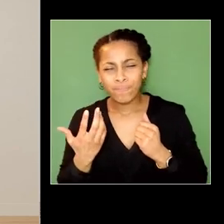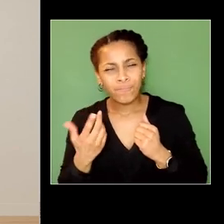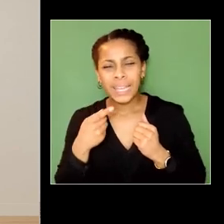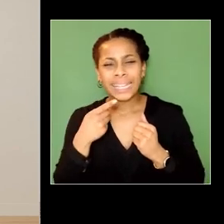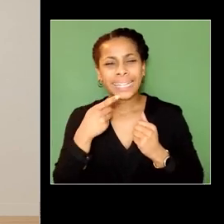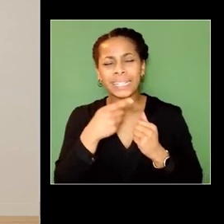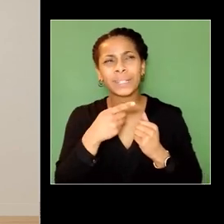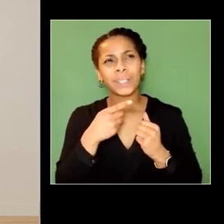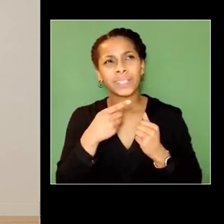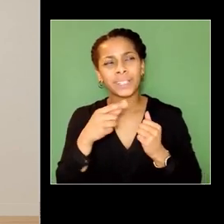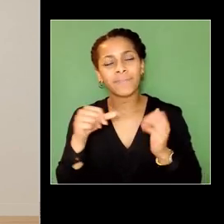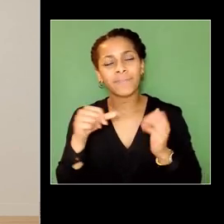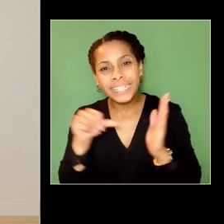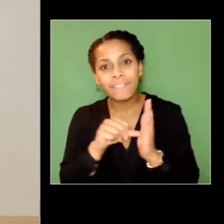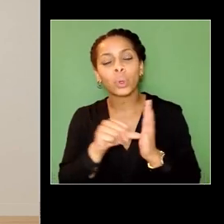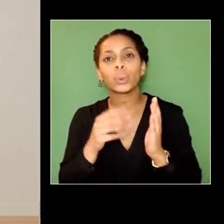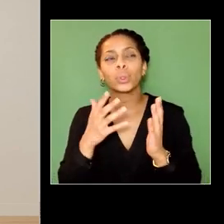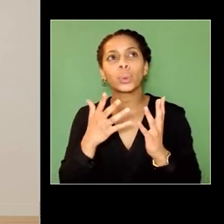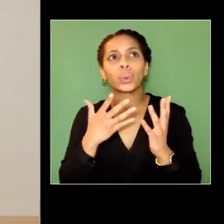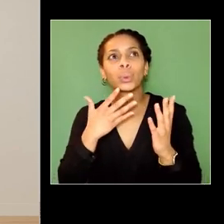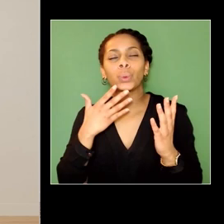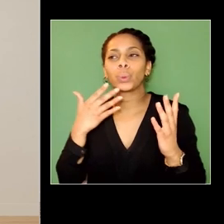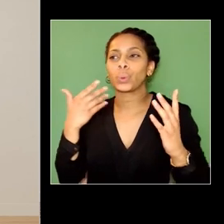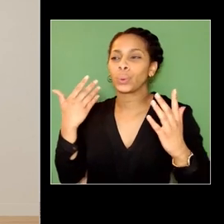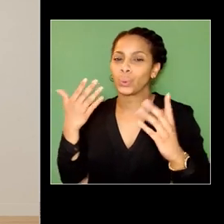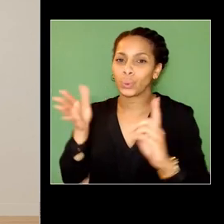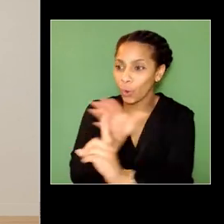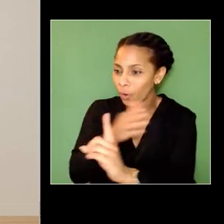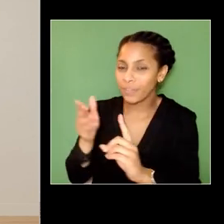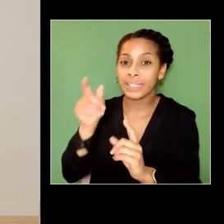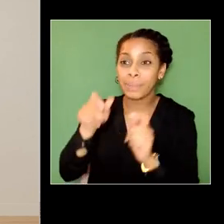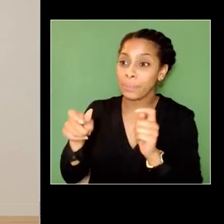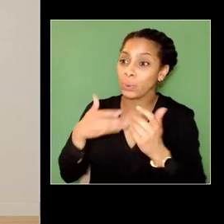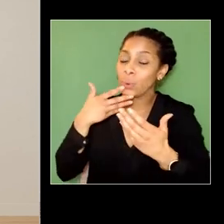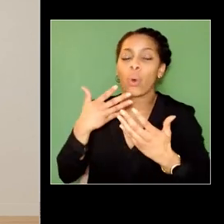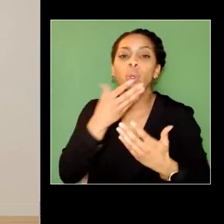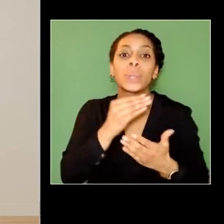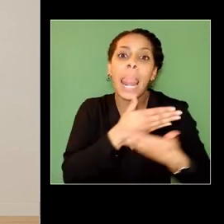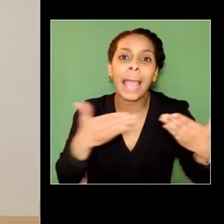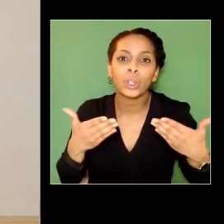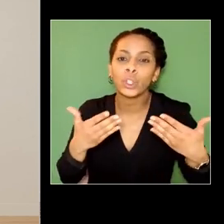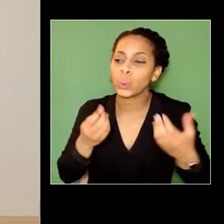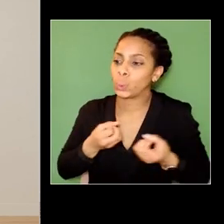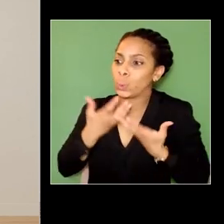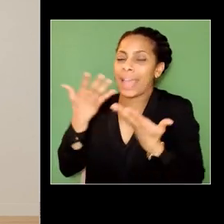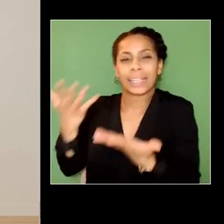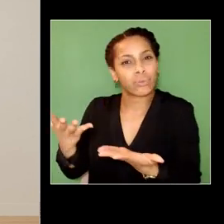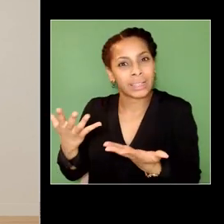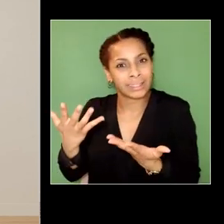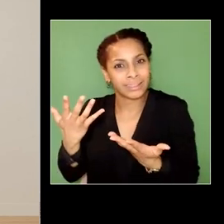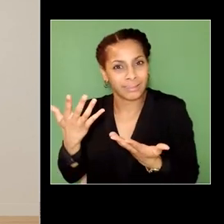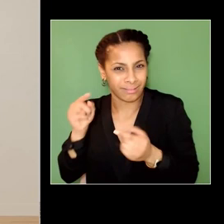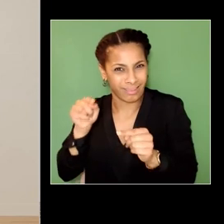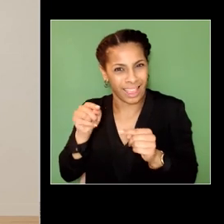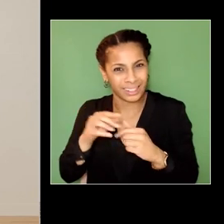it was very hard to convince people of that, very hard to find a language to express that. Well, it seems that what you